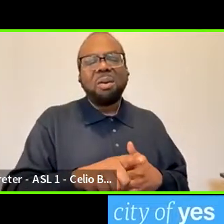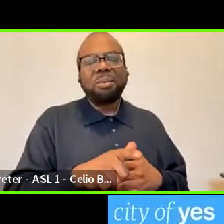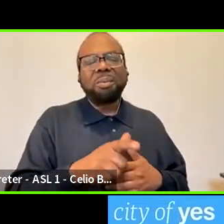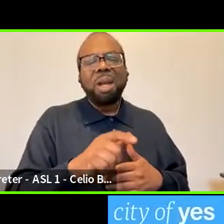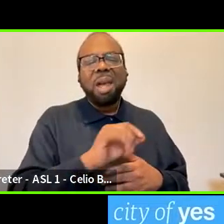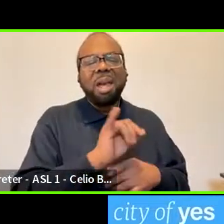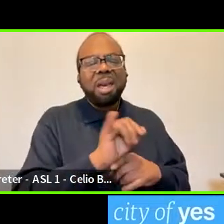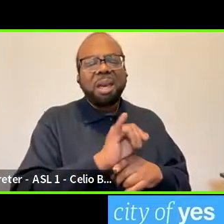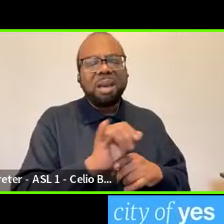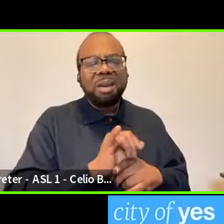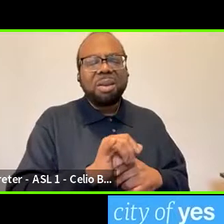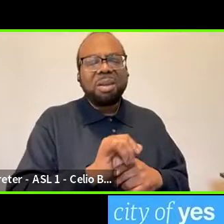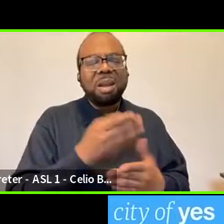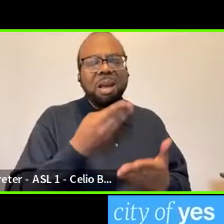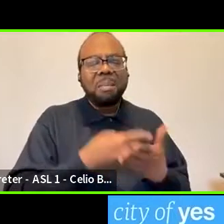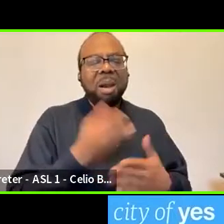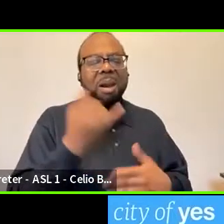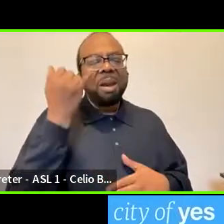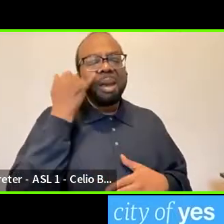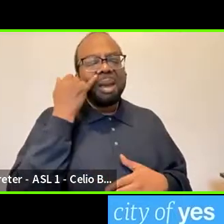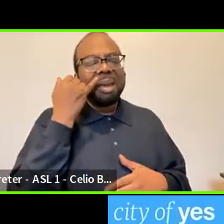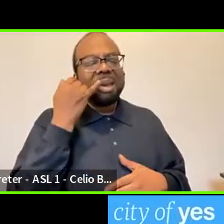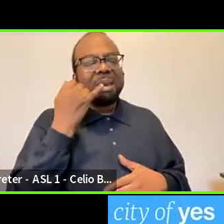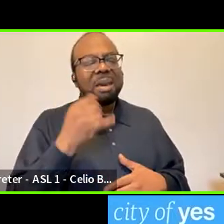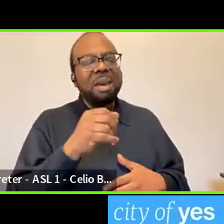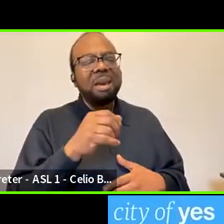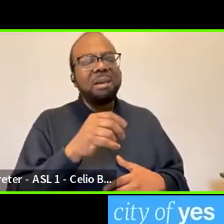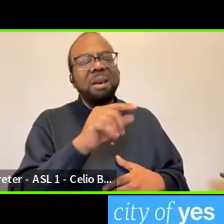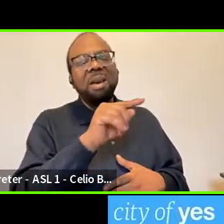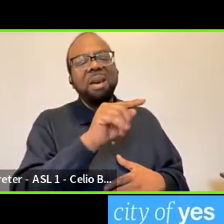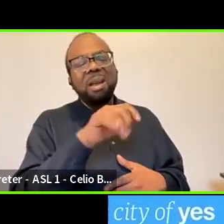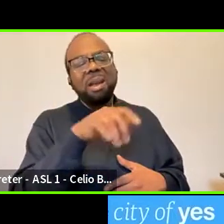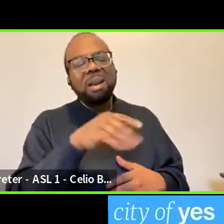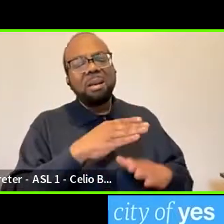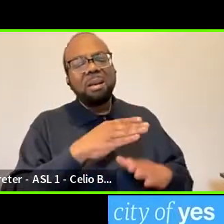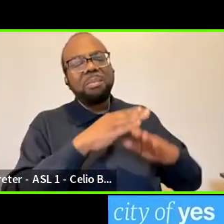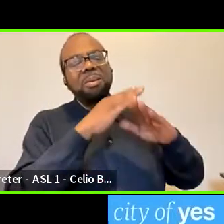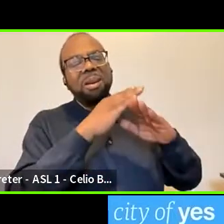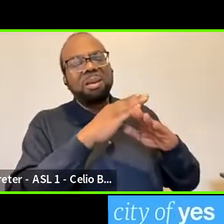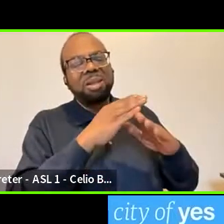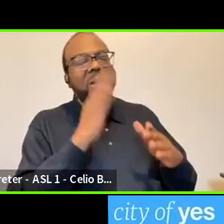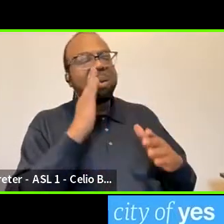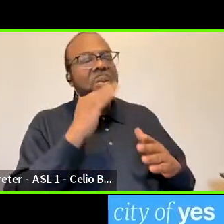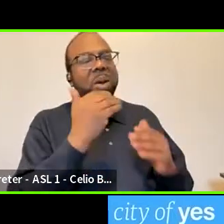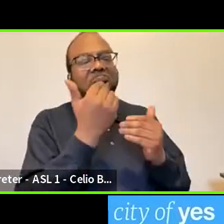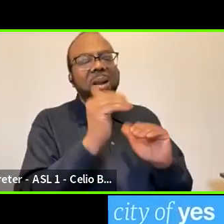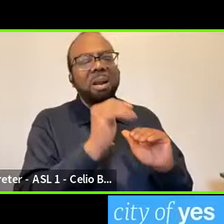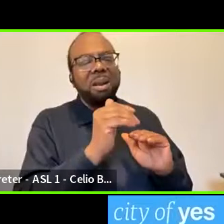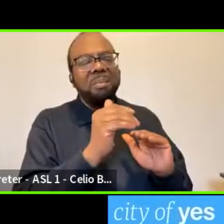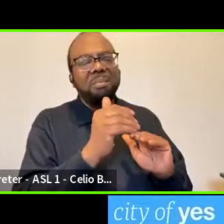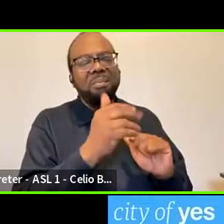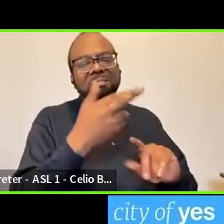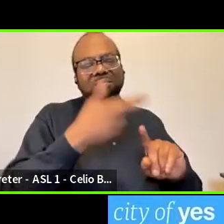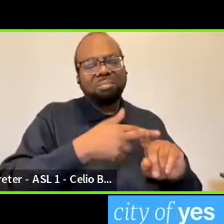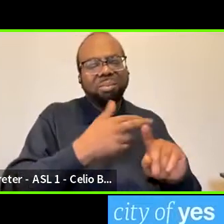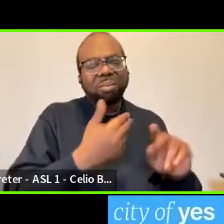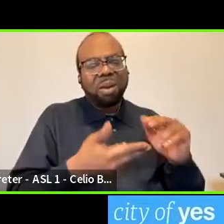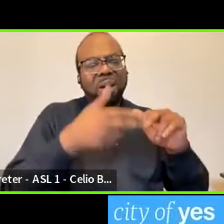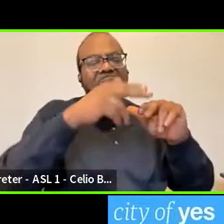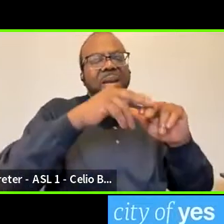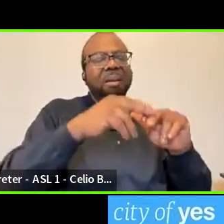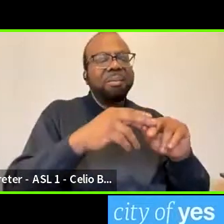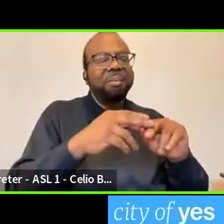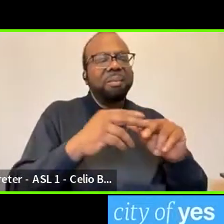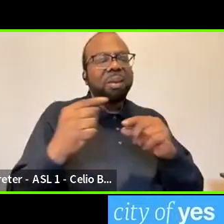them, especially if the tenant protection provisions that preclude or severely limit rent increases over the time, uh, of adoption?